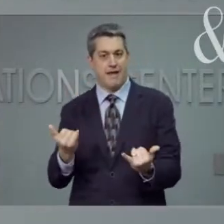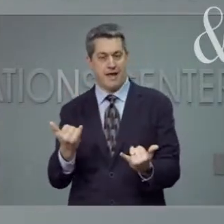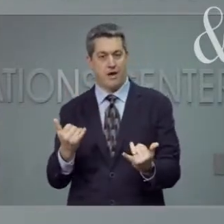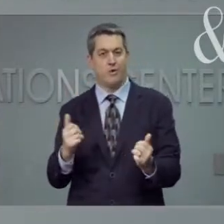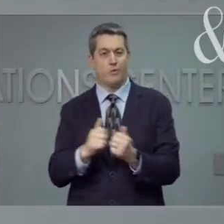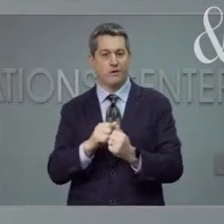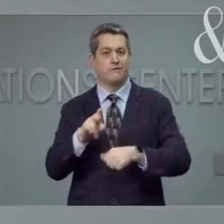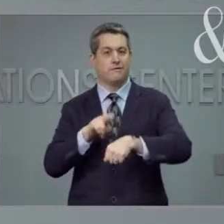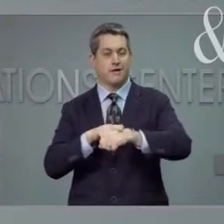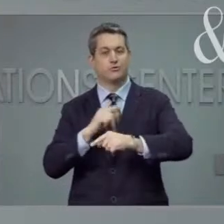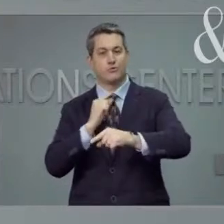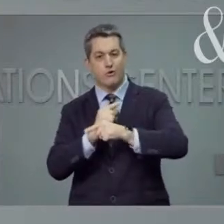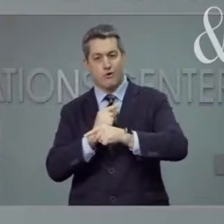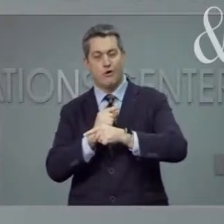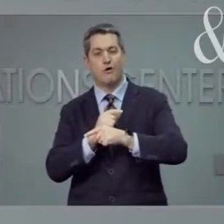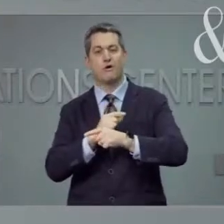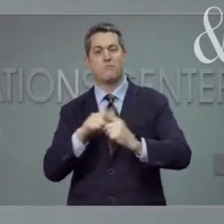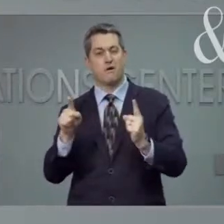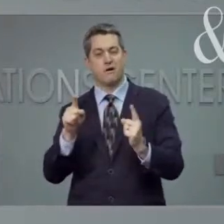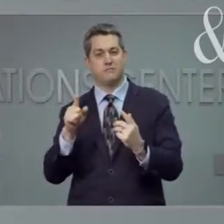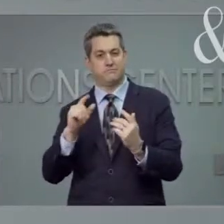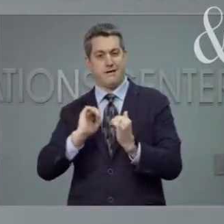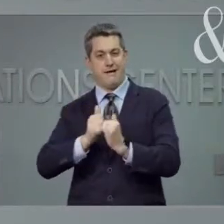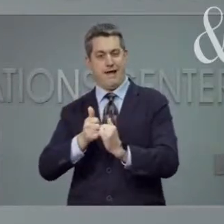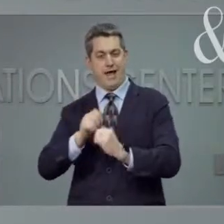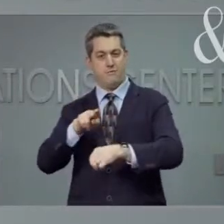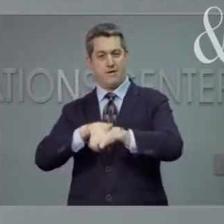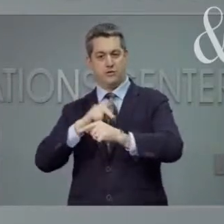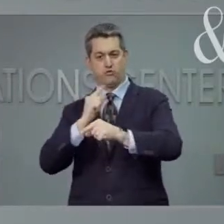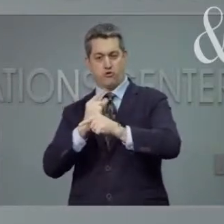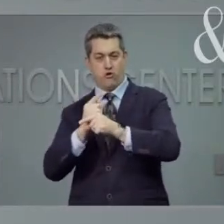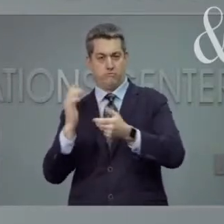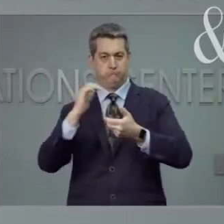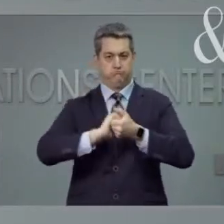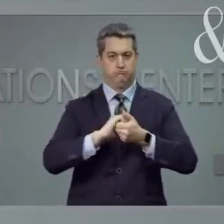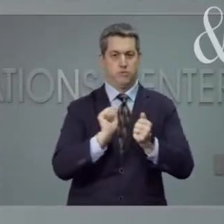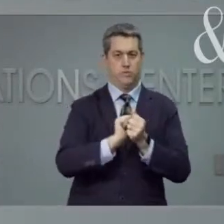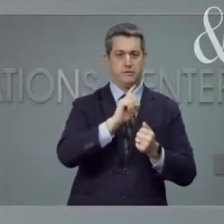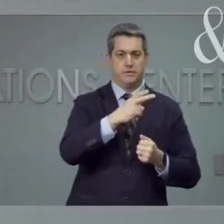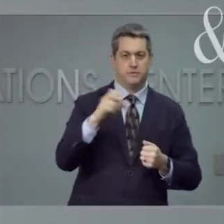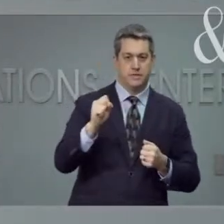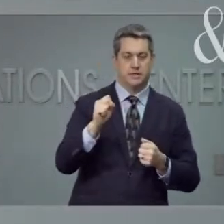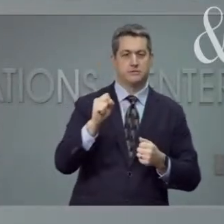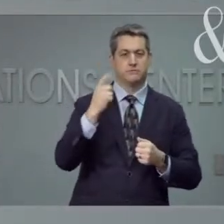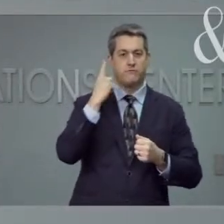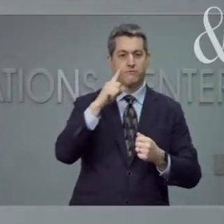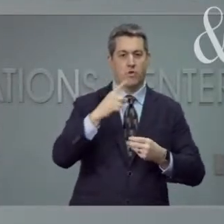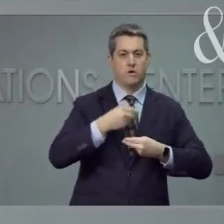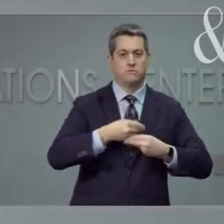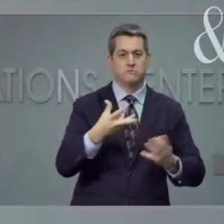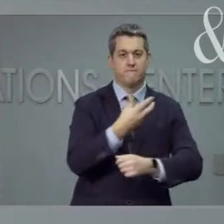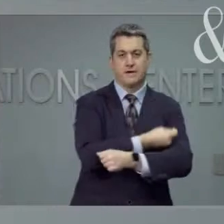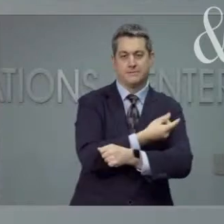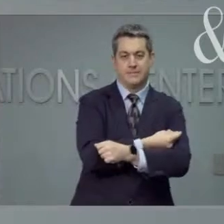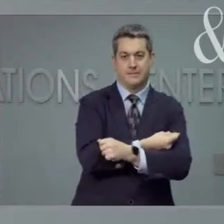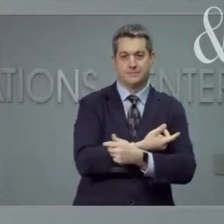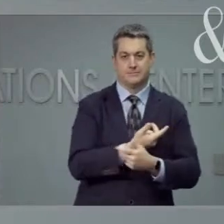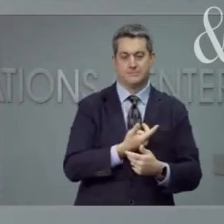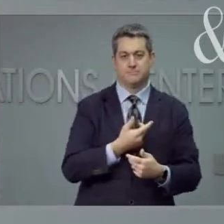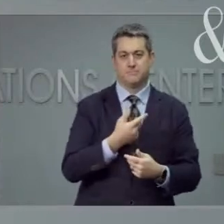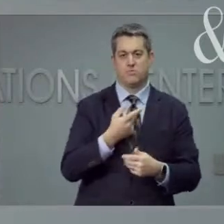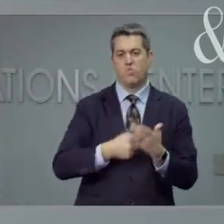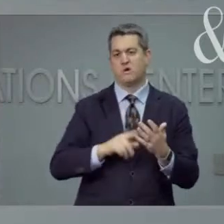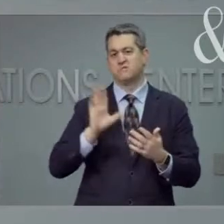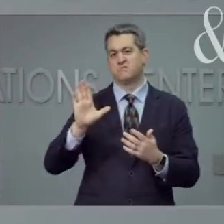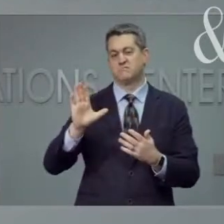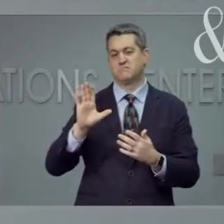with the National Guard, but how exactly will they be working with these health departments and vaccination sites to get those vaccines out efficiently and in